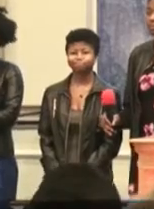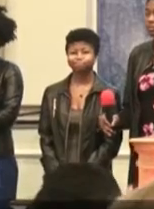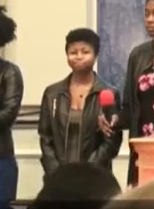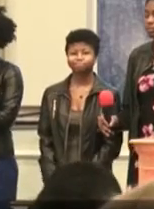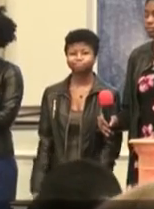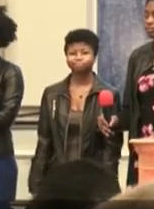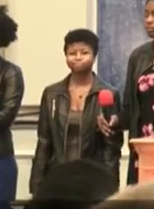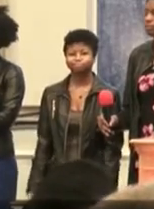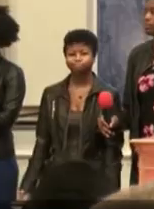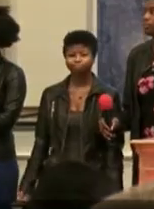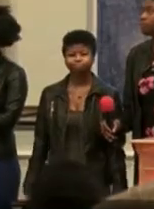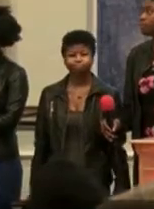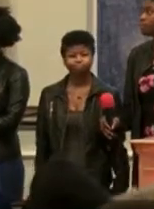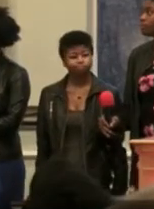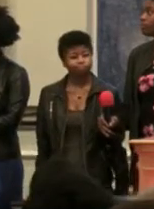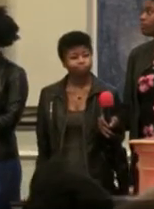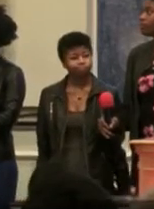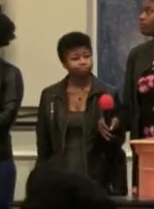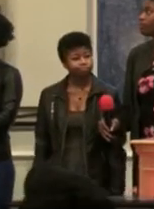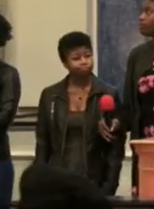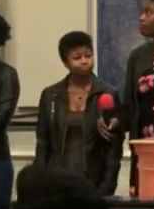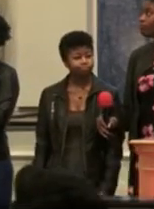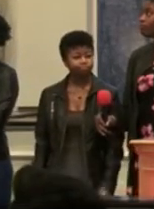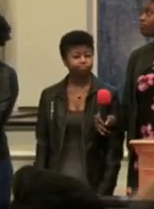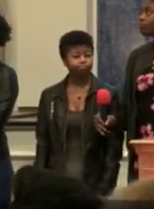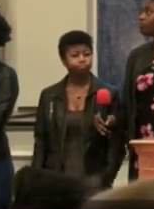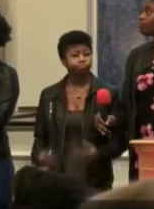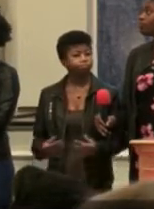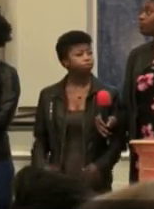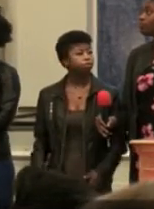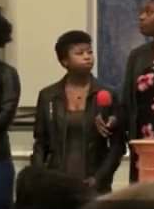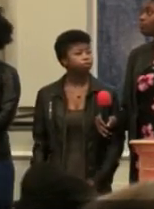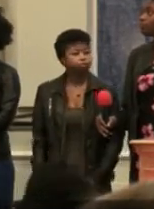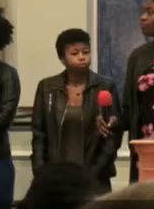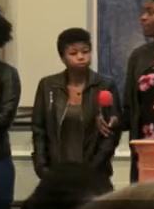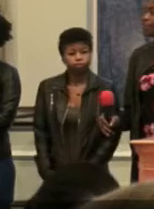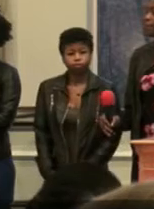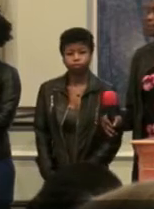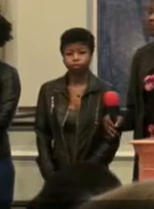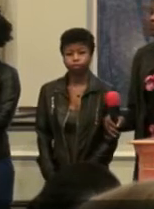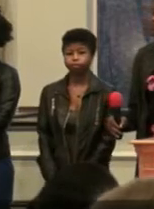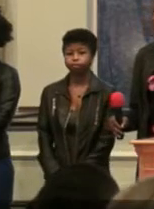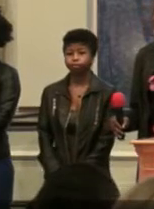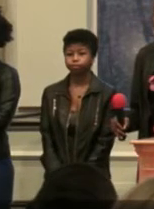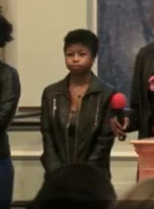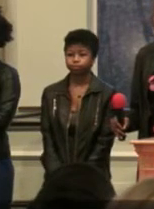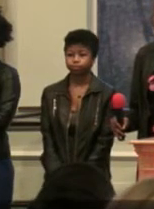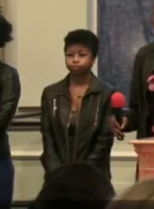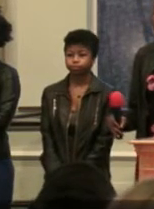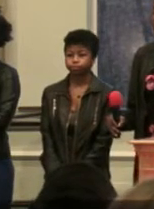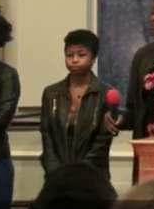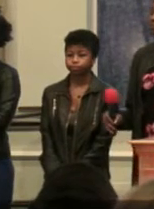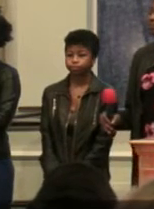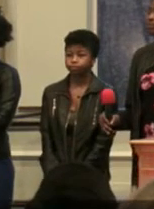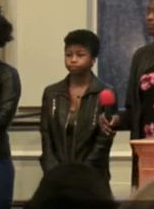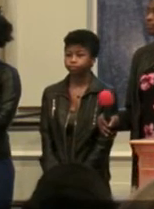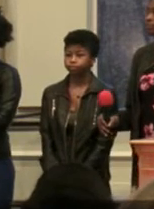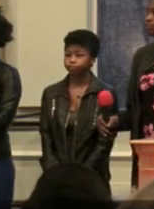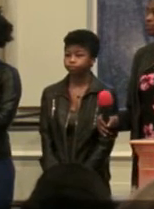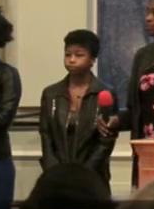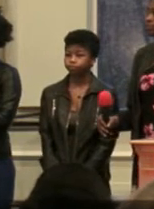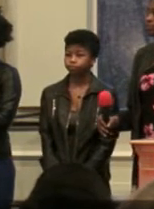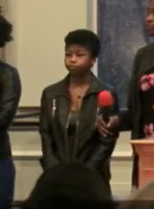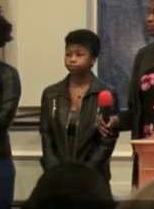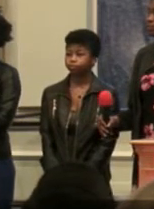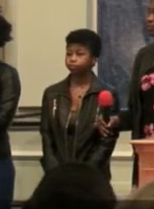So, the Lord is so amazing, isn't he? So we should give everything that we